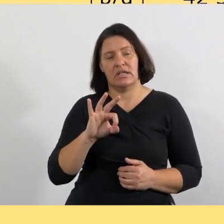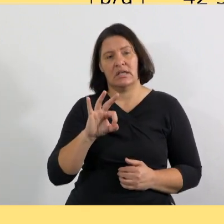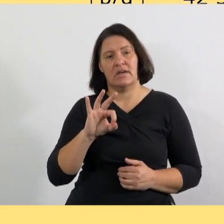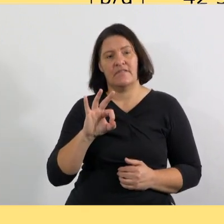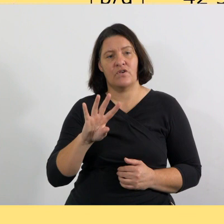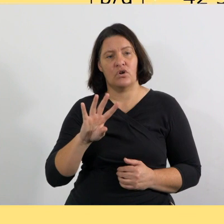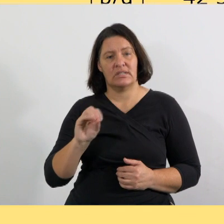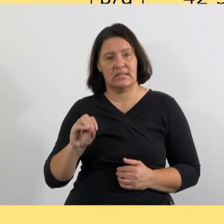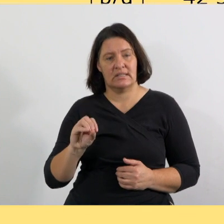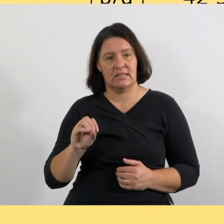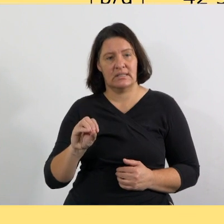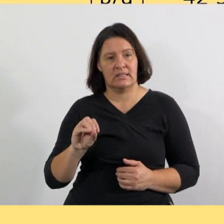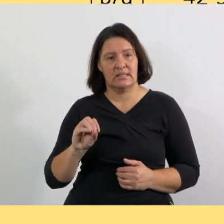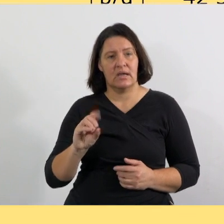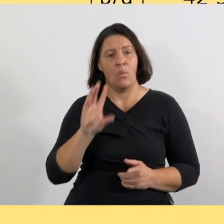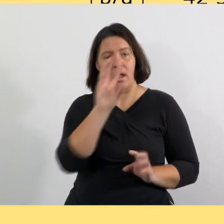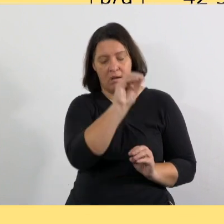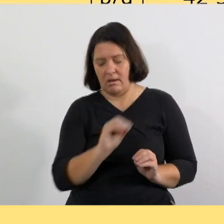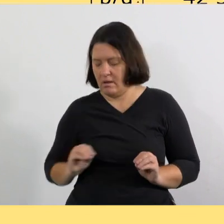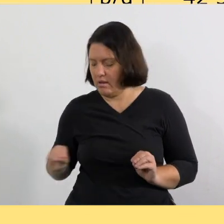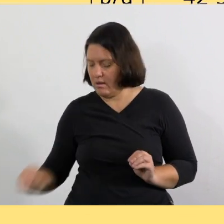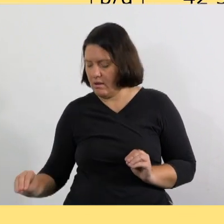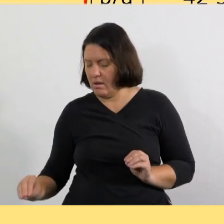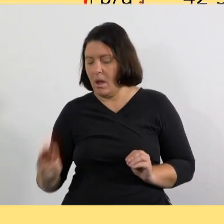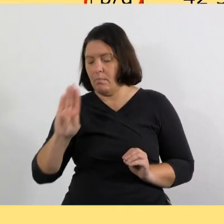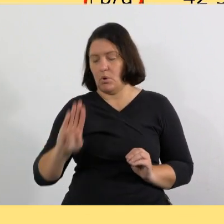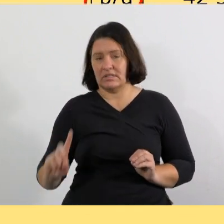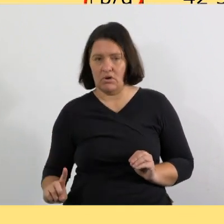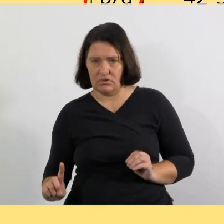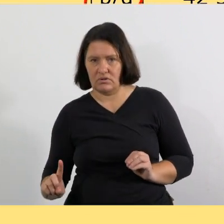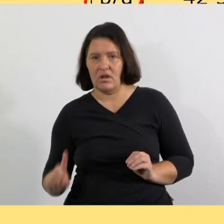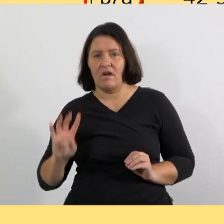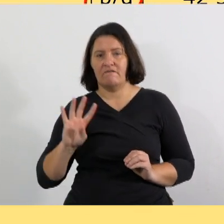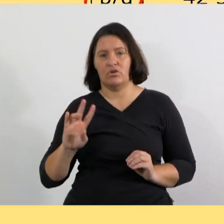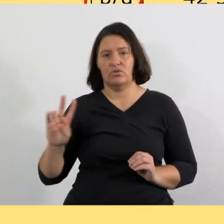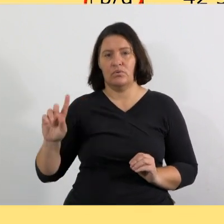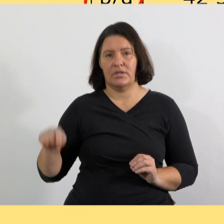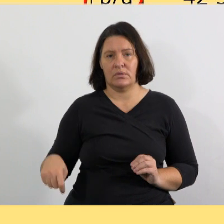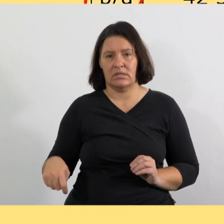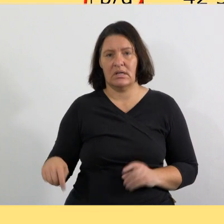42,320, which I then bring to the credit side as balance brought down,